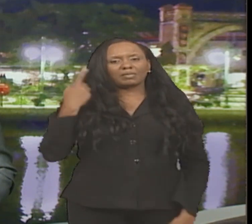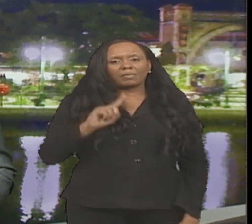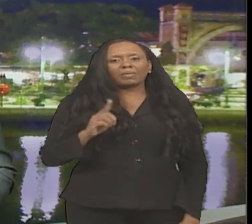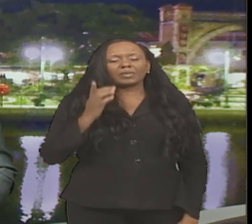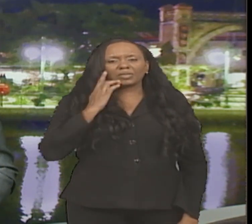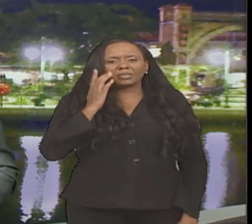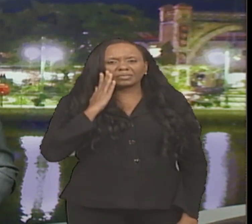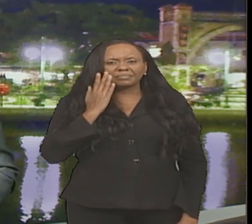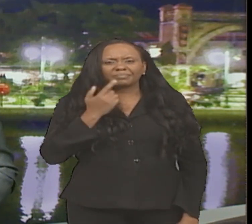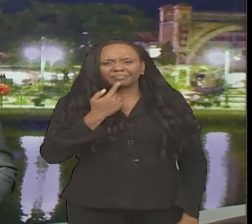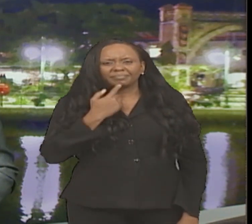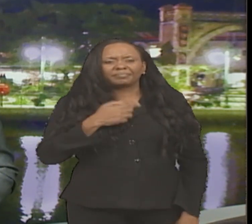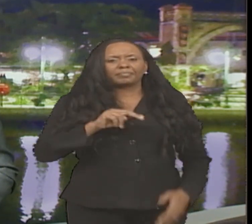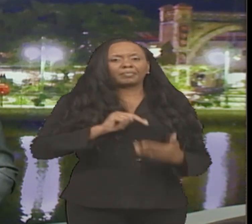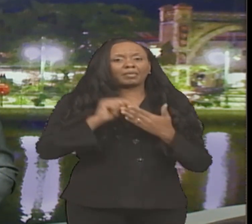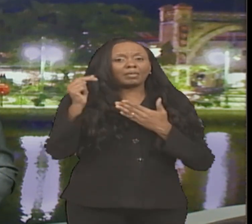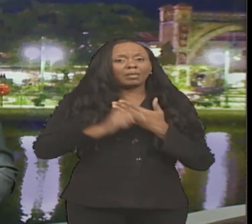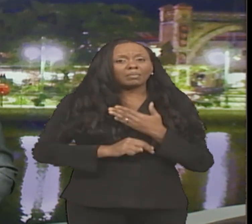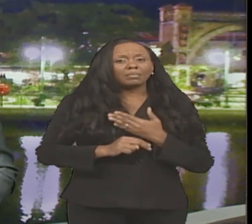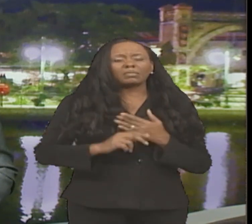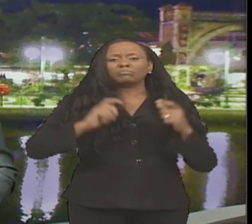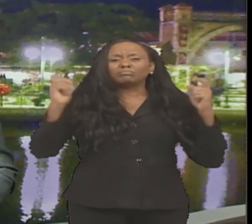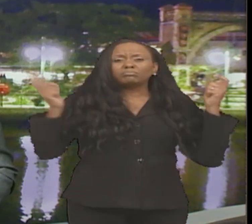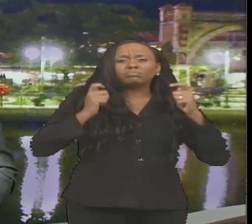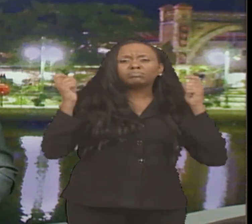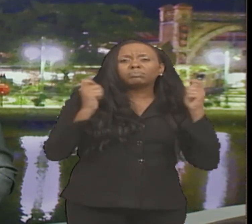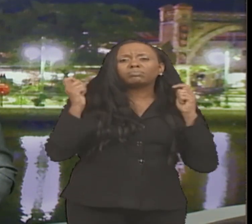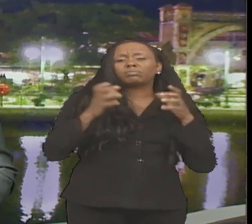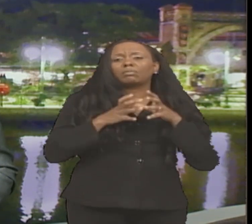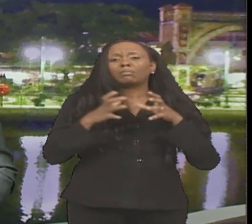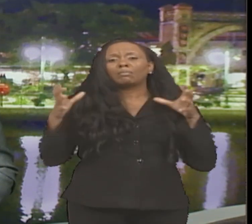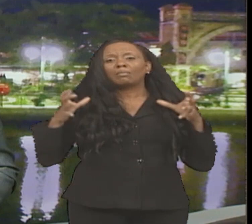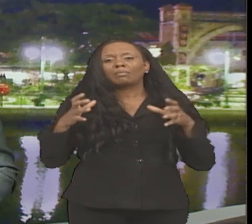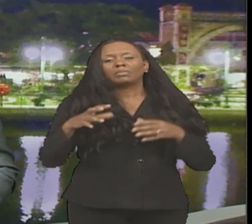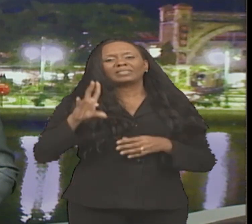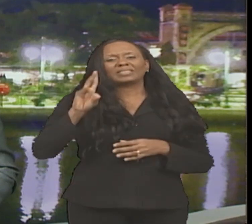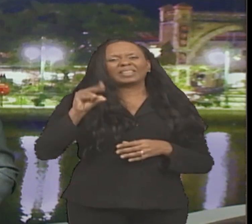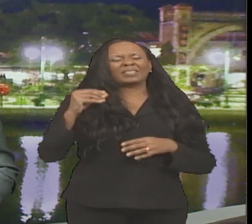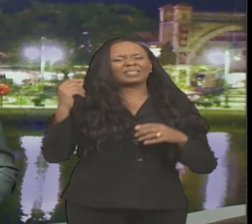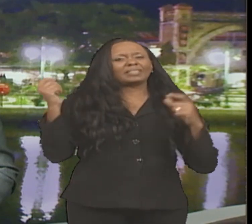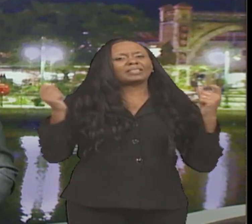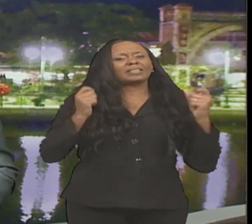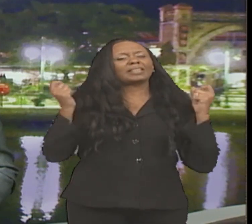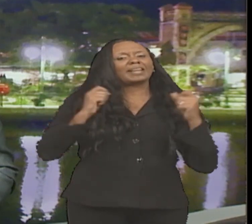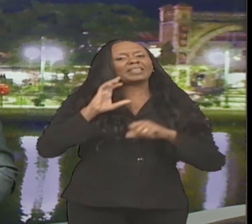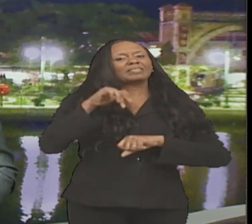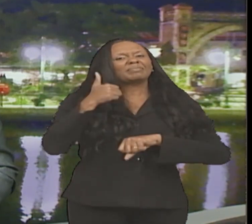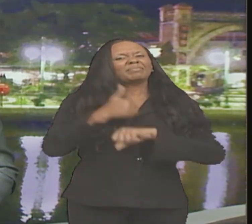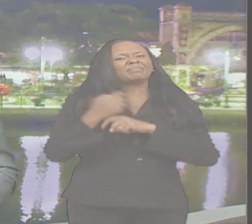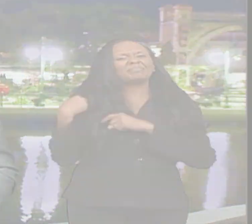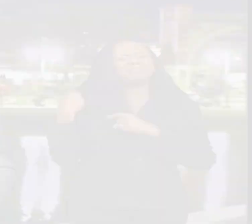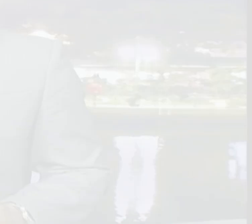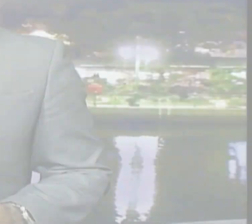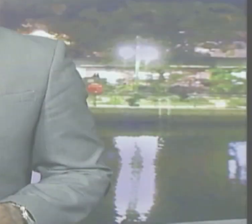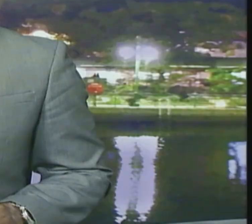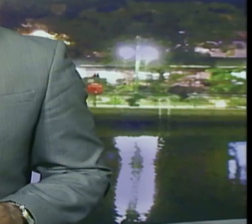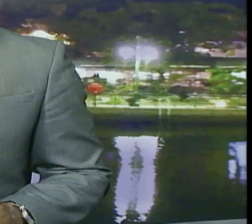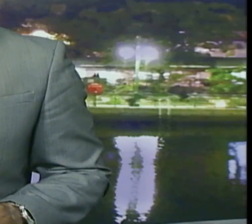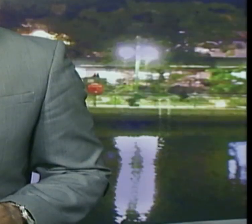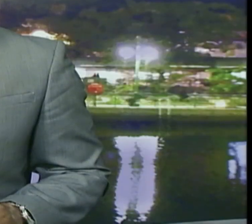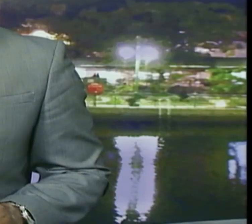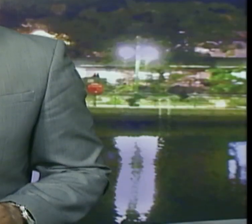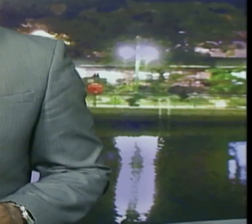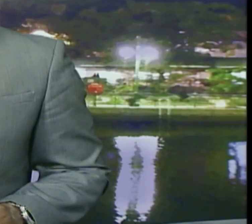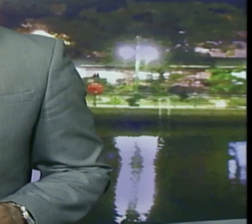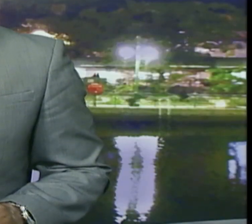Joanna Rotterberg, says the month of November will be one of celebrations for the hotel as it observes its 70th anniversary. The Queen